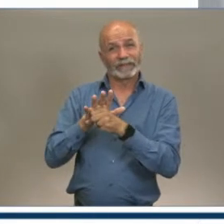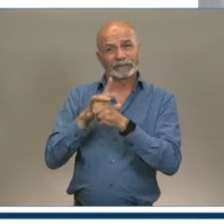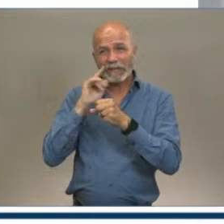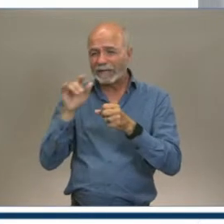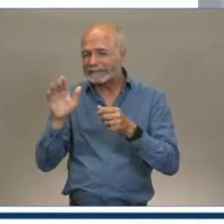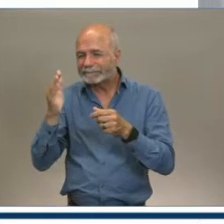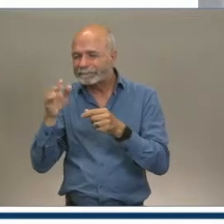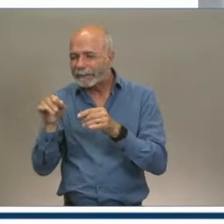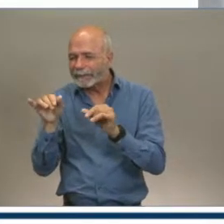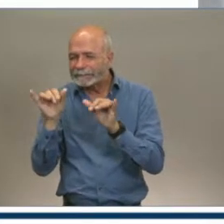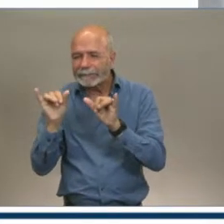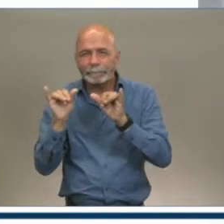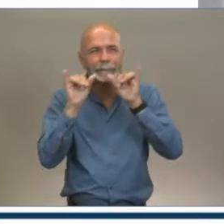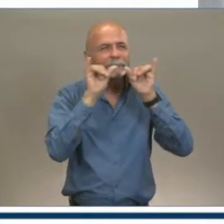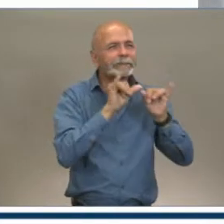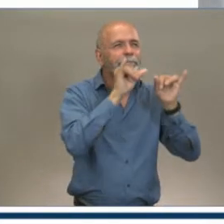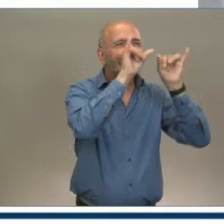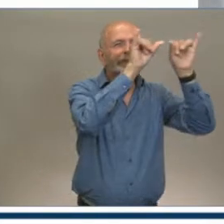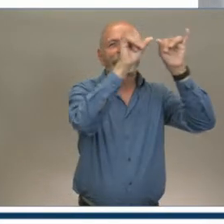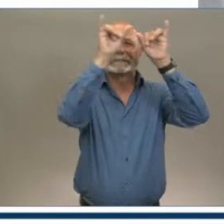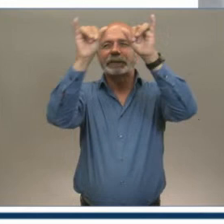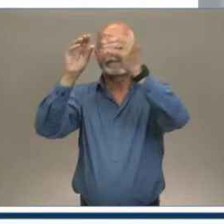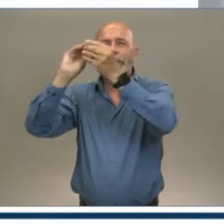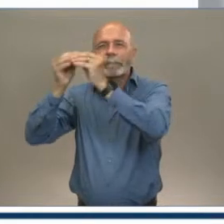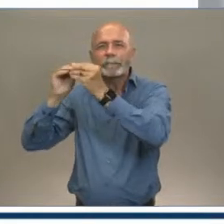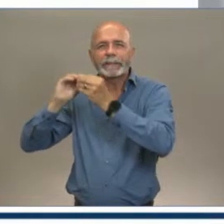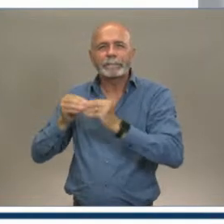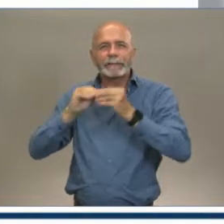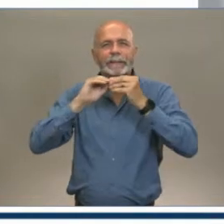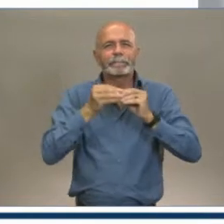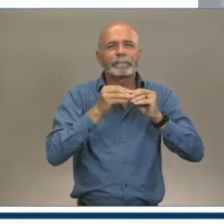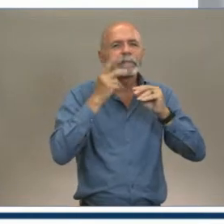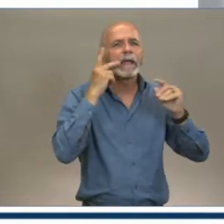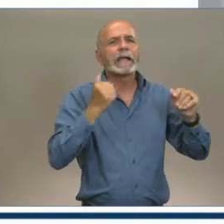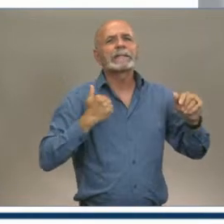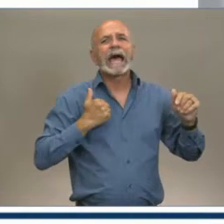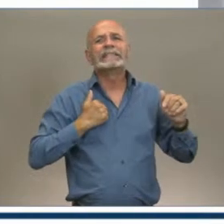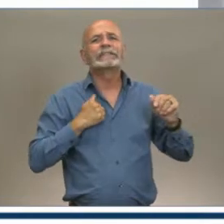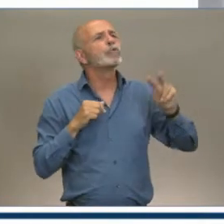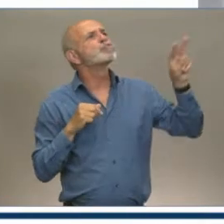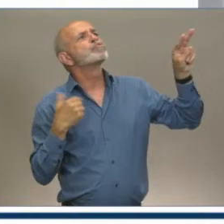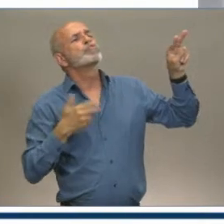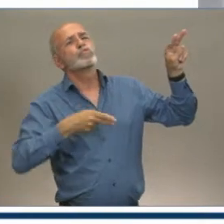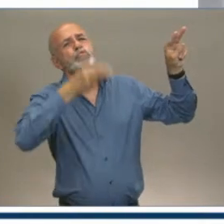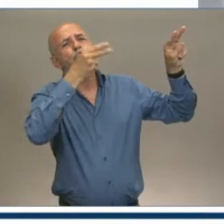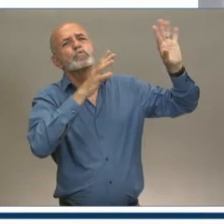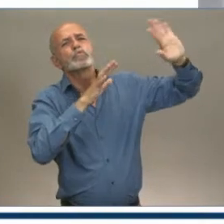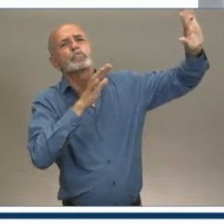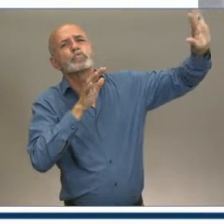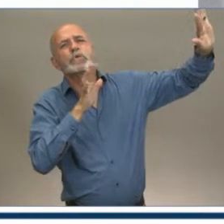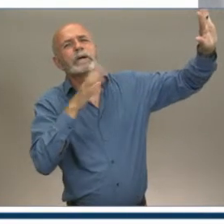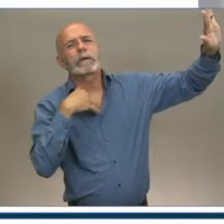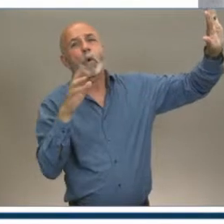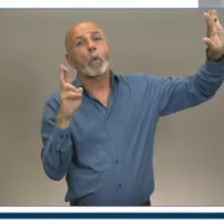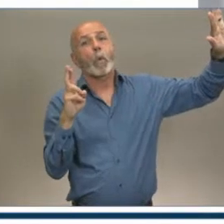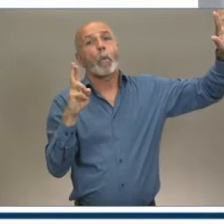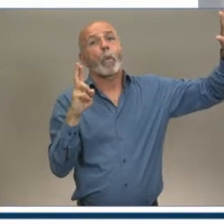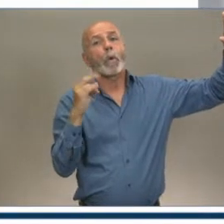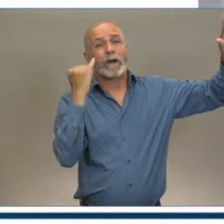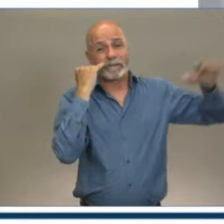more cautious approach than looking at the rest of the country. So it is our hope that all provinces let the Atlantic